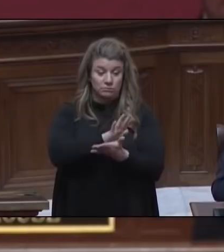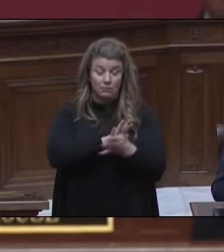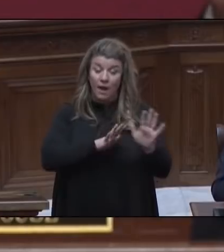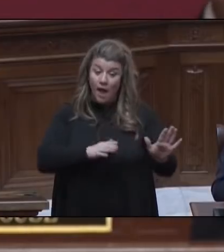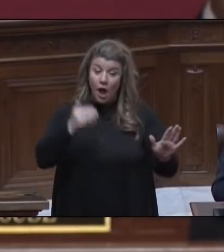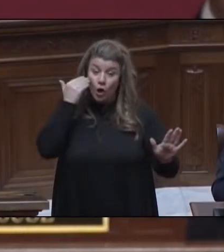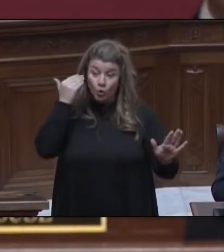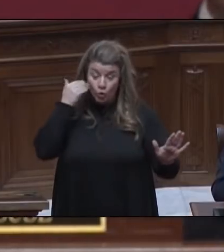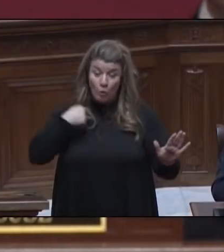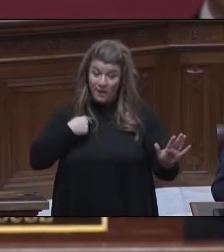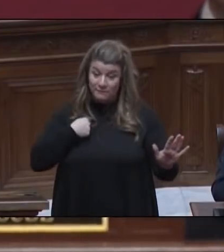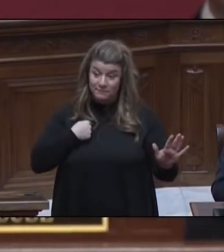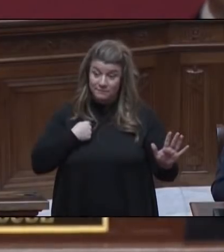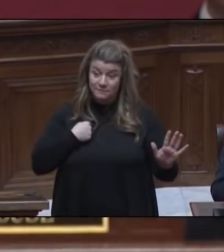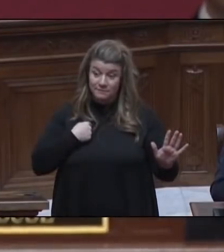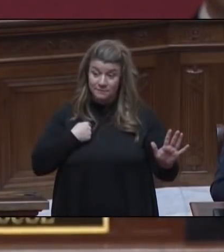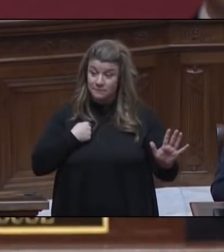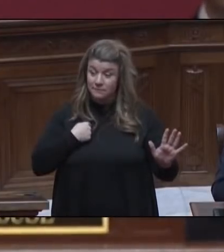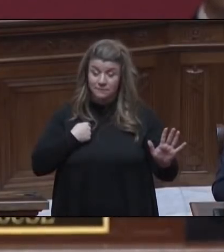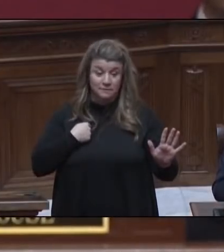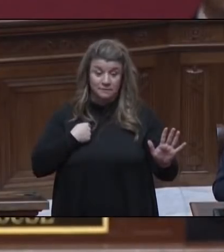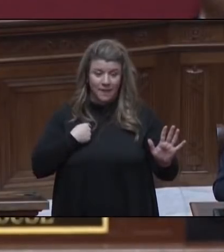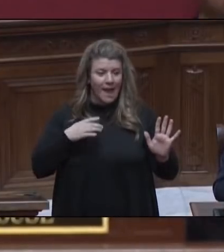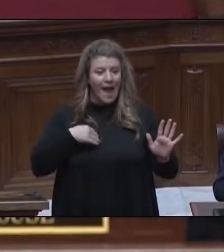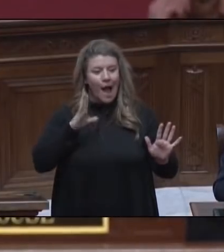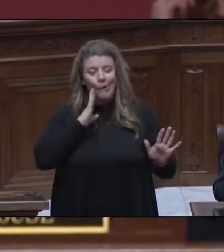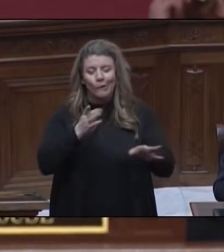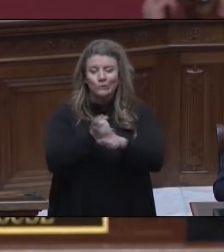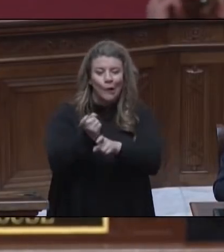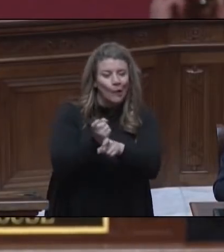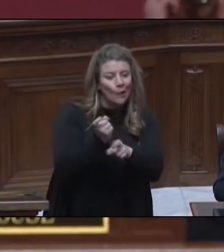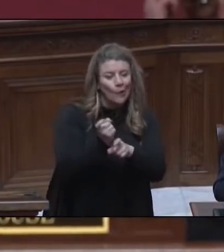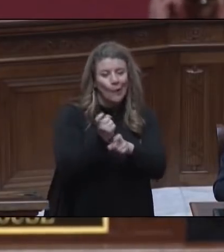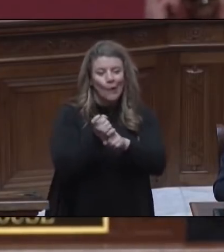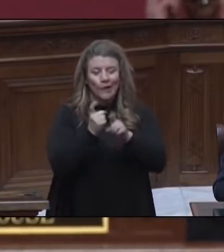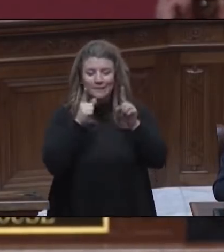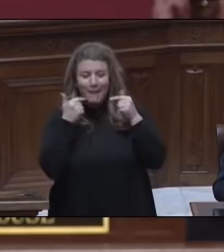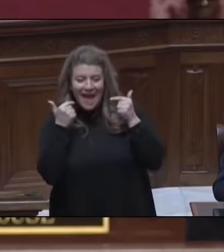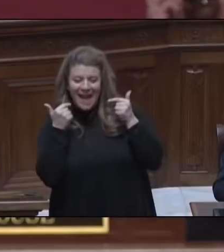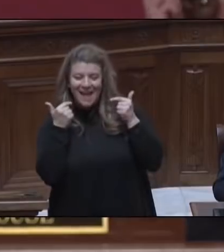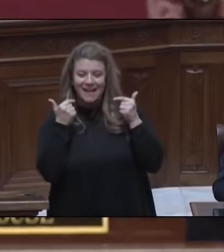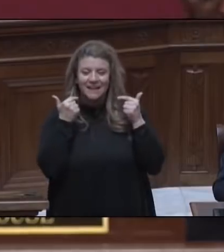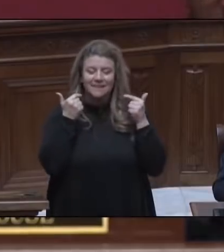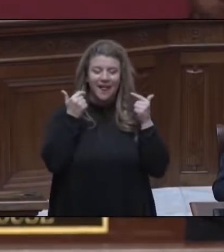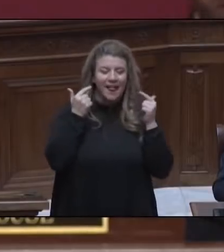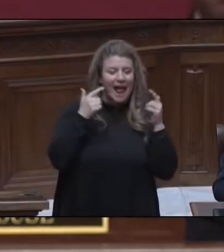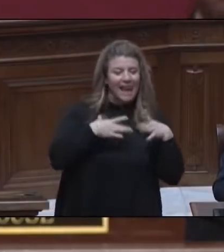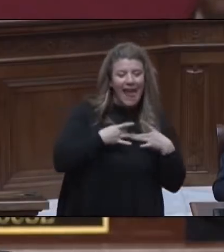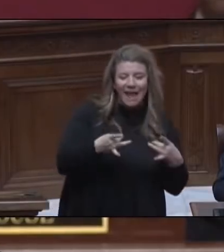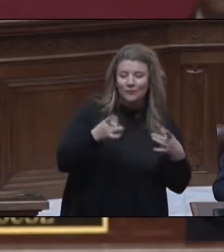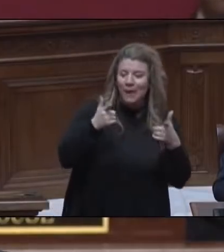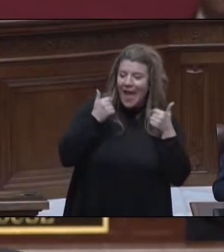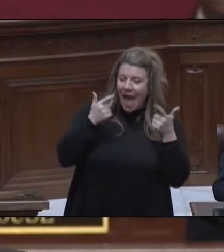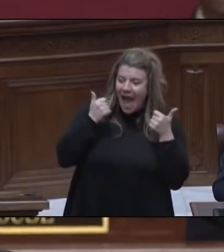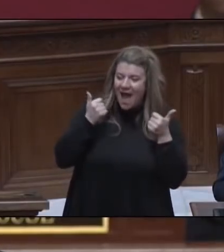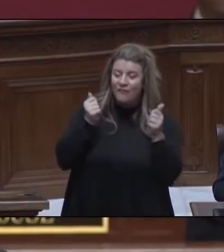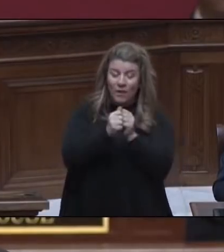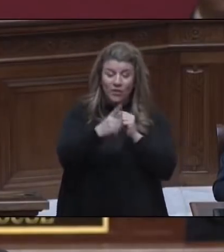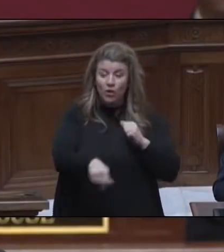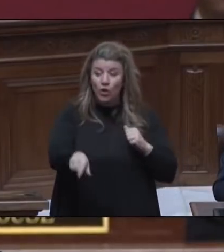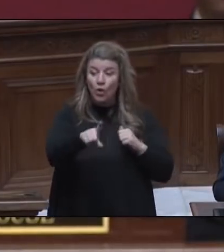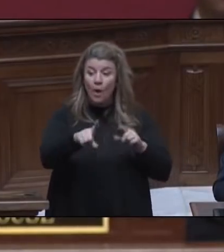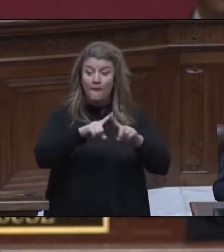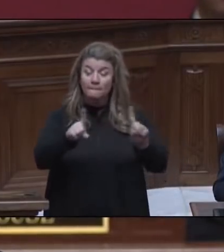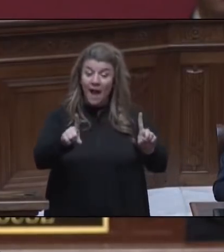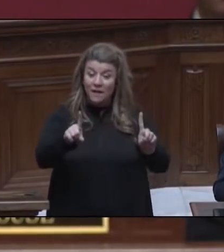me, I'll horse around with you and smile and love to laugh, but I'll